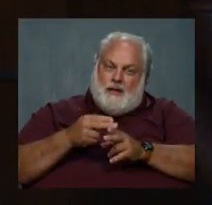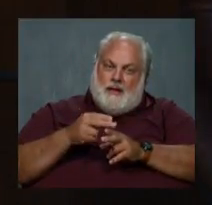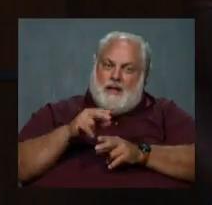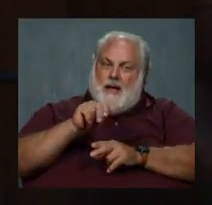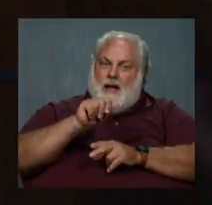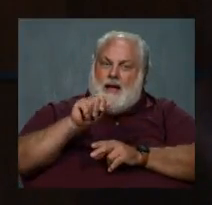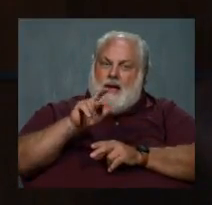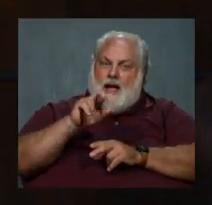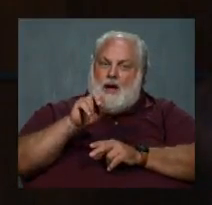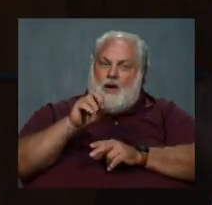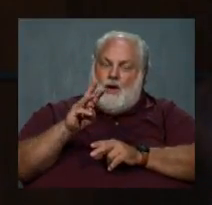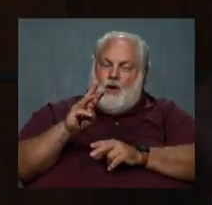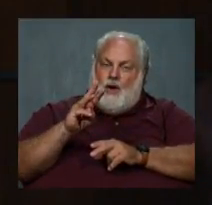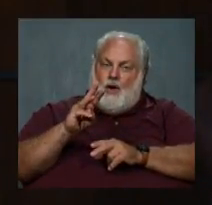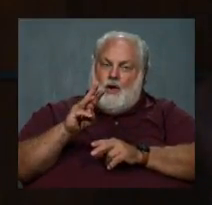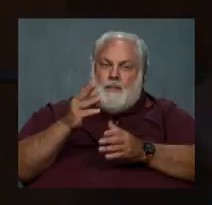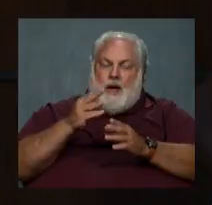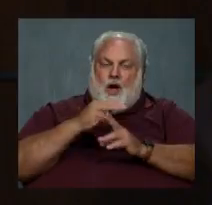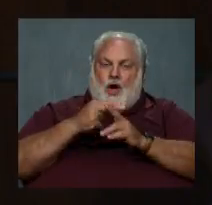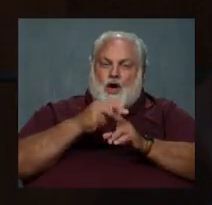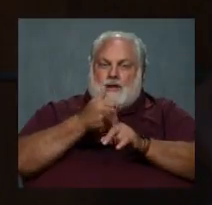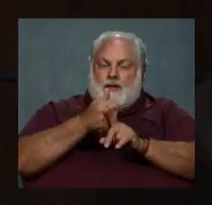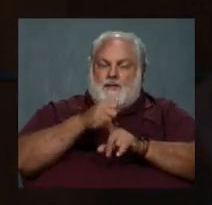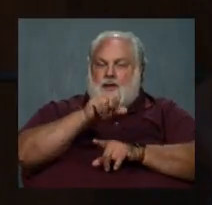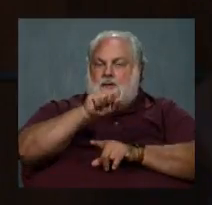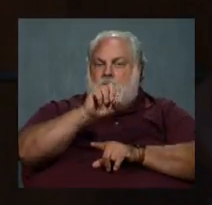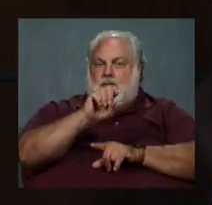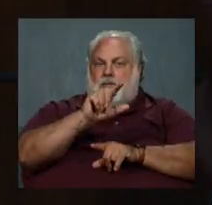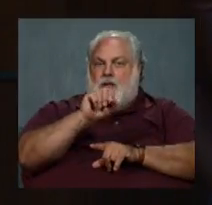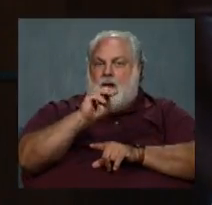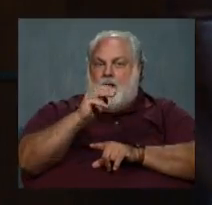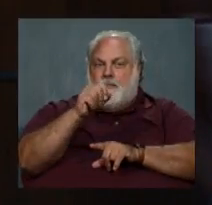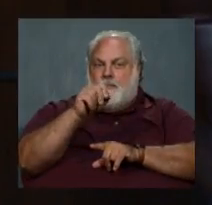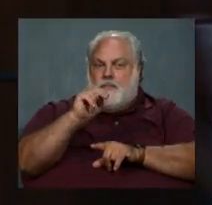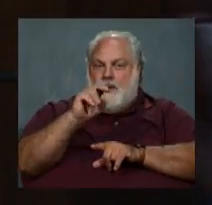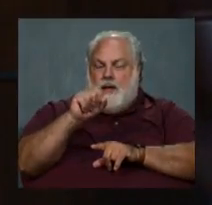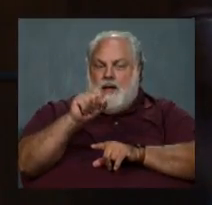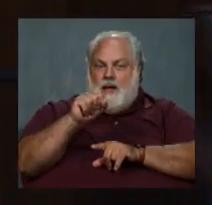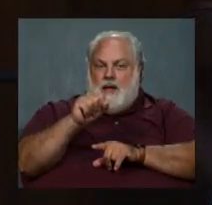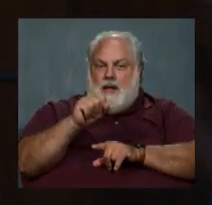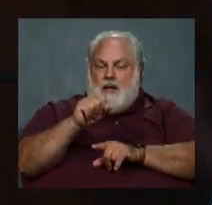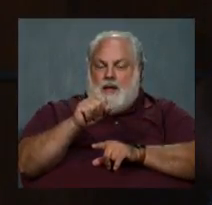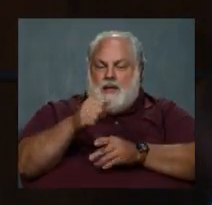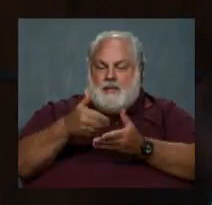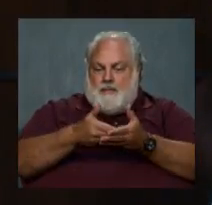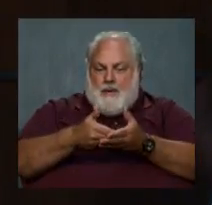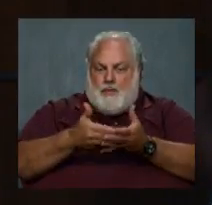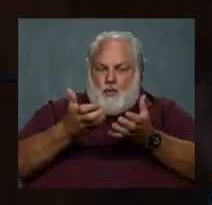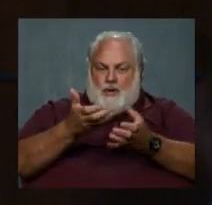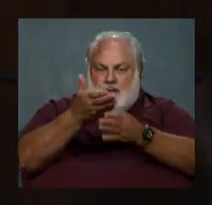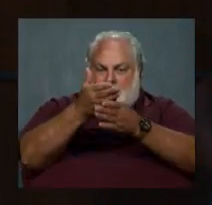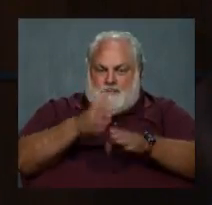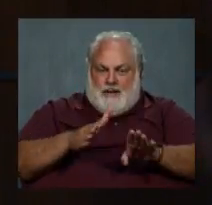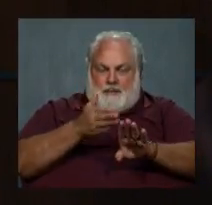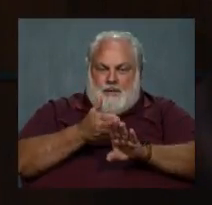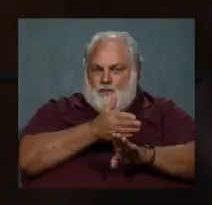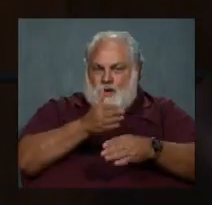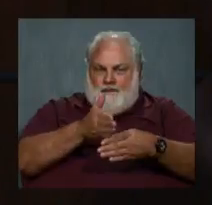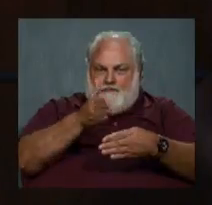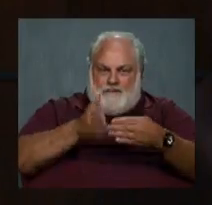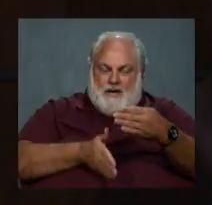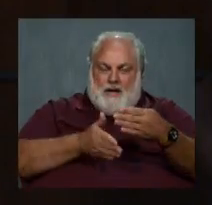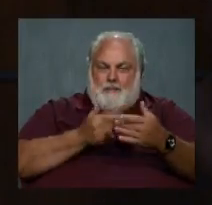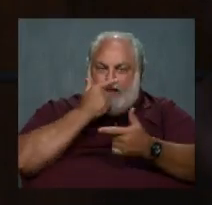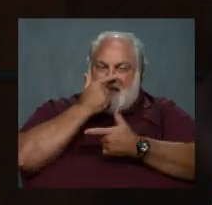You might also call yourself Solomons because obviously some people expect you to split the baby before you get through here. I think that one of the